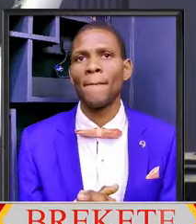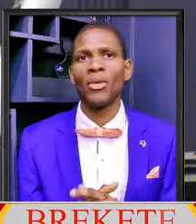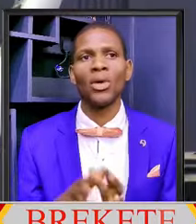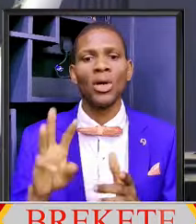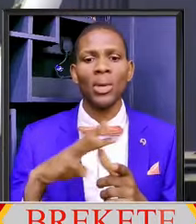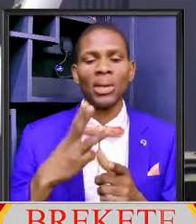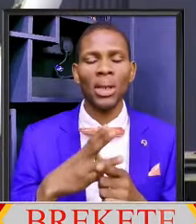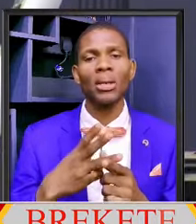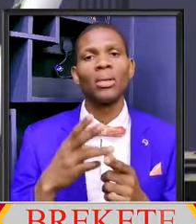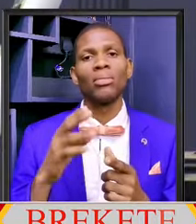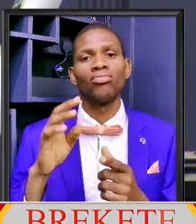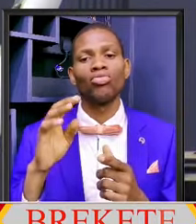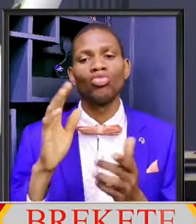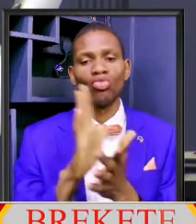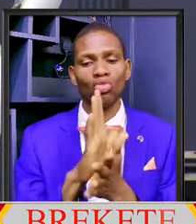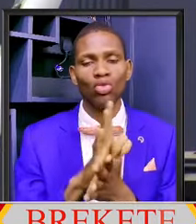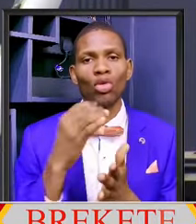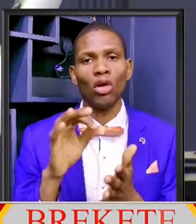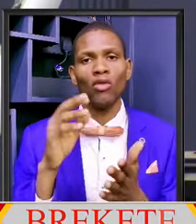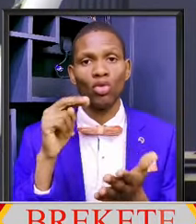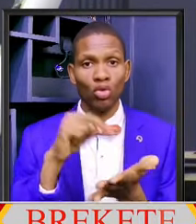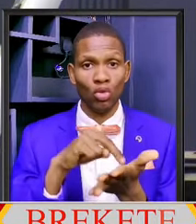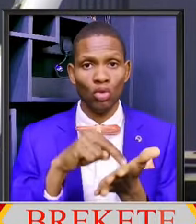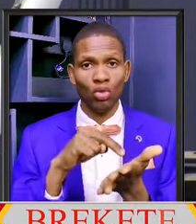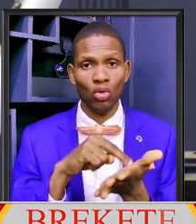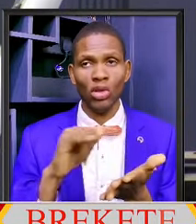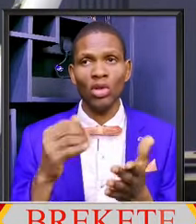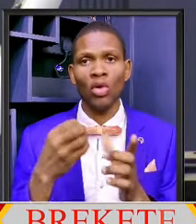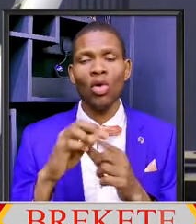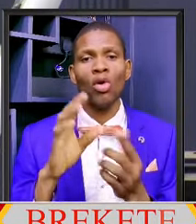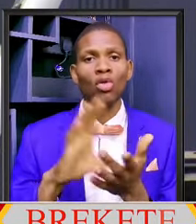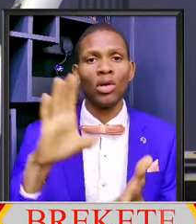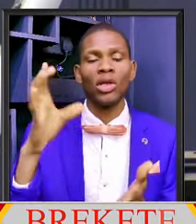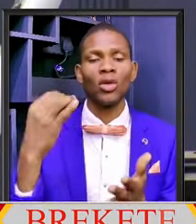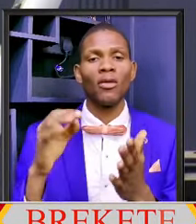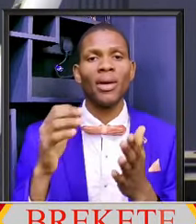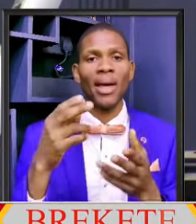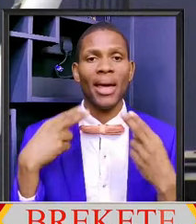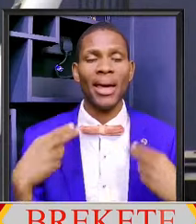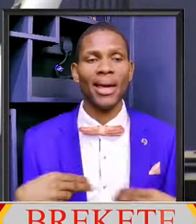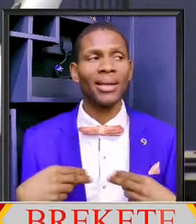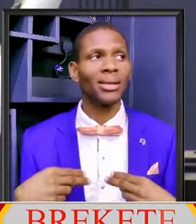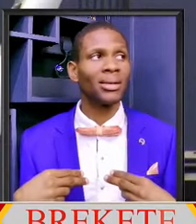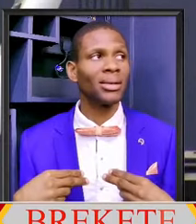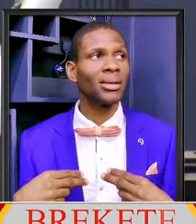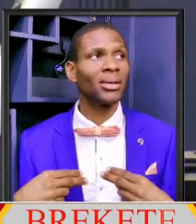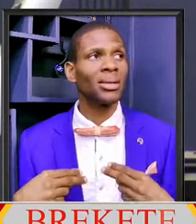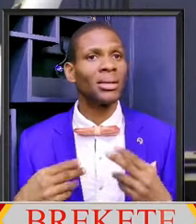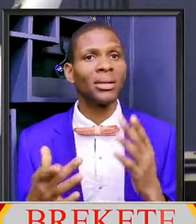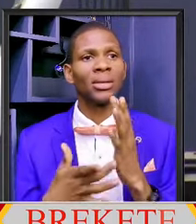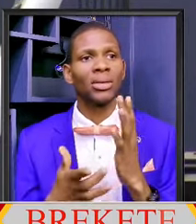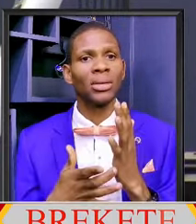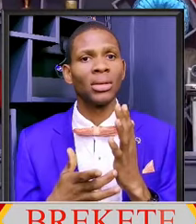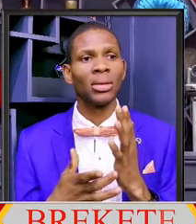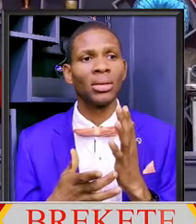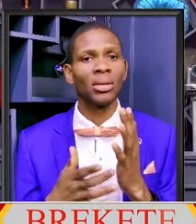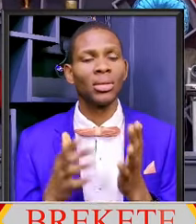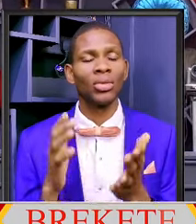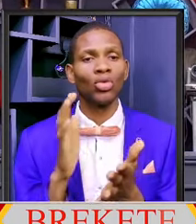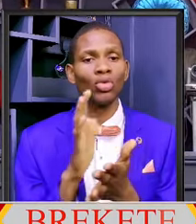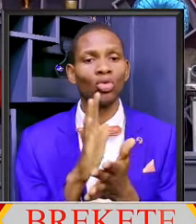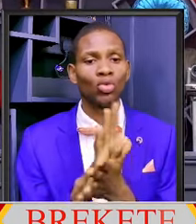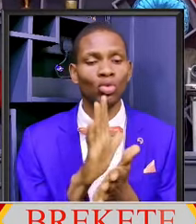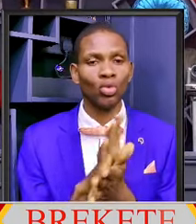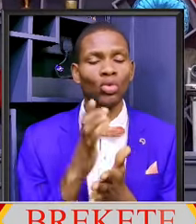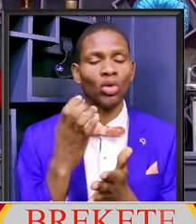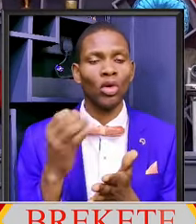Either school of nursing or college of health technology. I mean, no be school of health, ba?